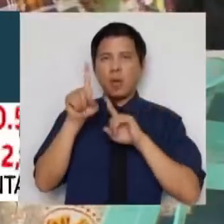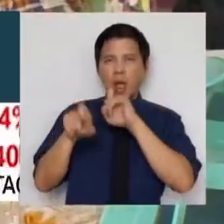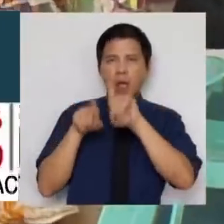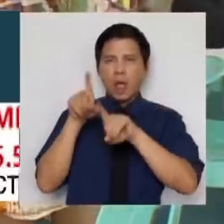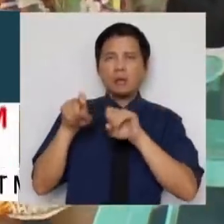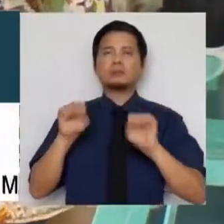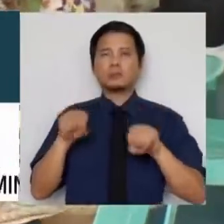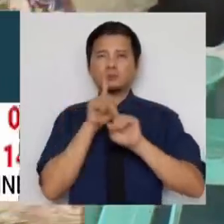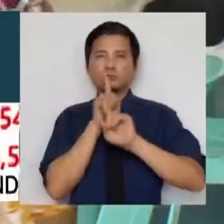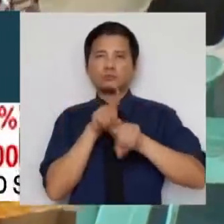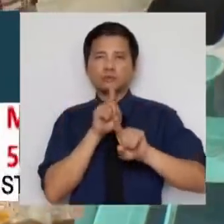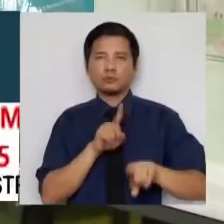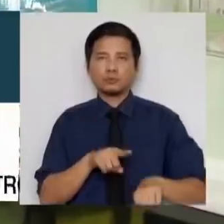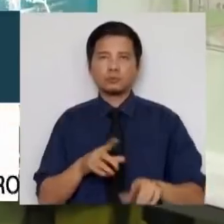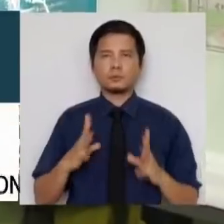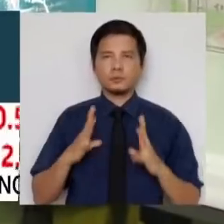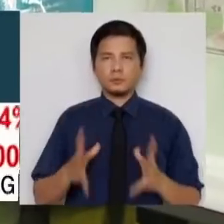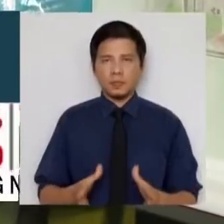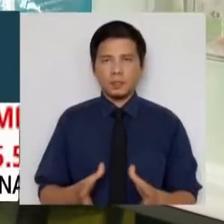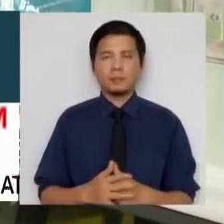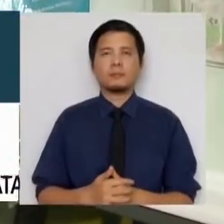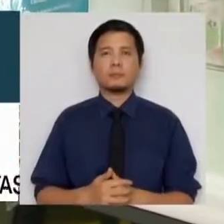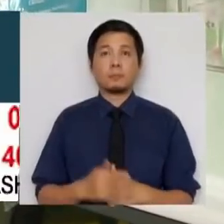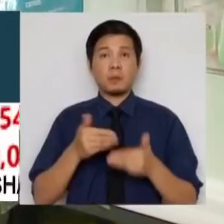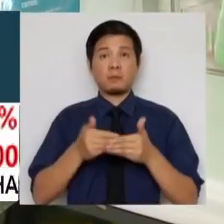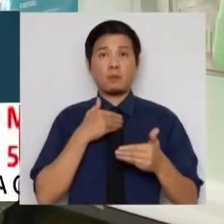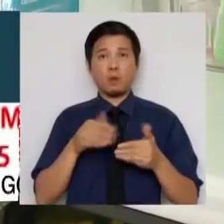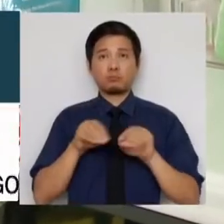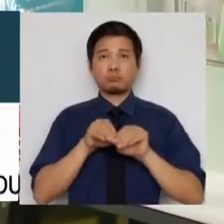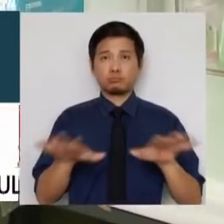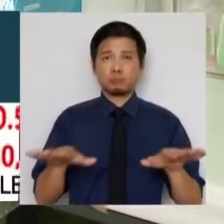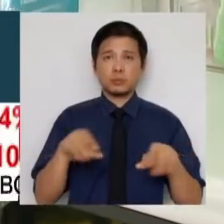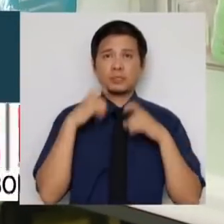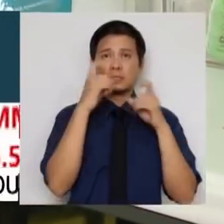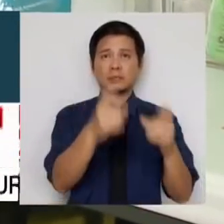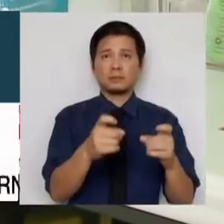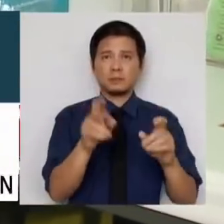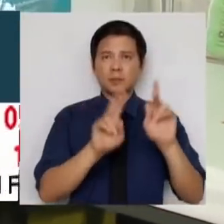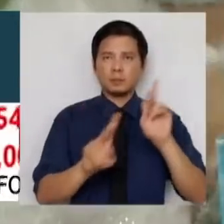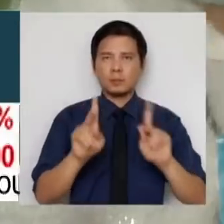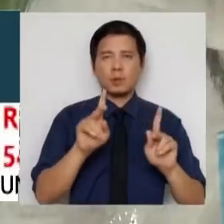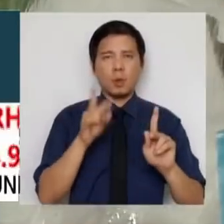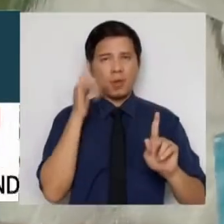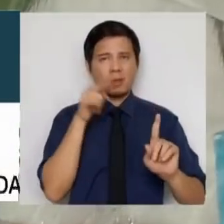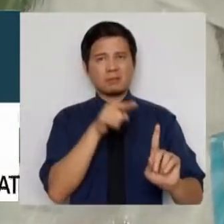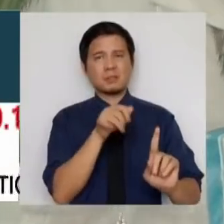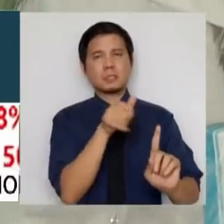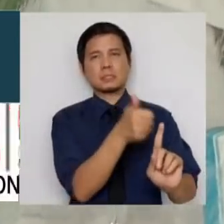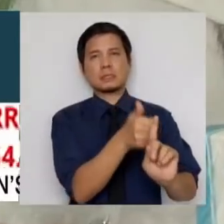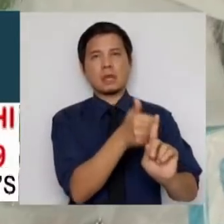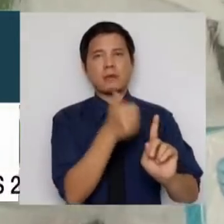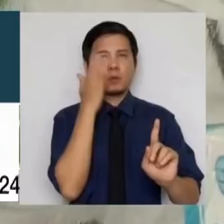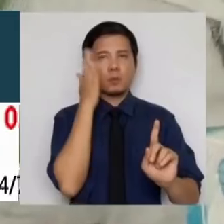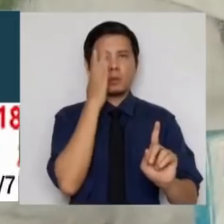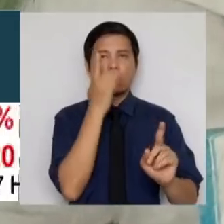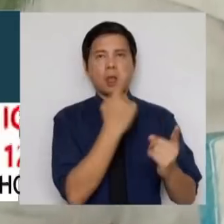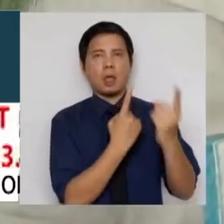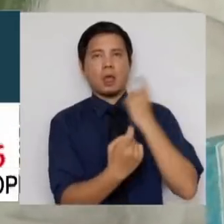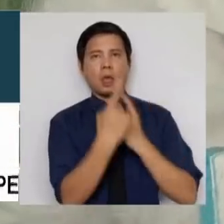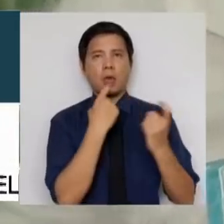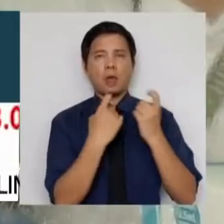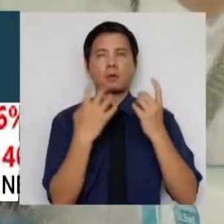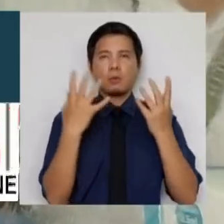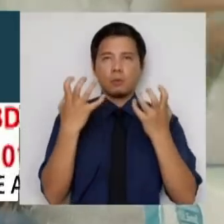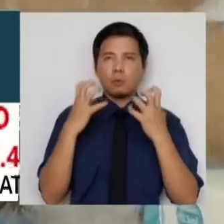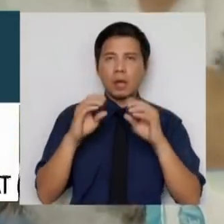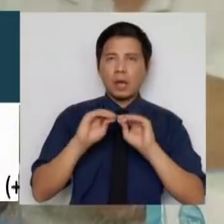answered before we actually roll them out to our citizens, because I imagine the citizens will themselves be quite wary, quite